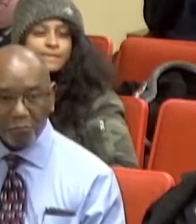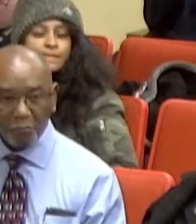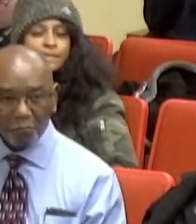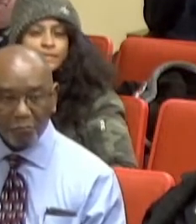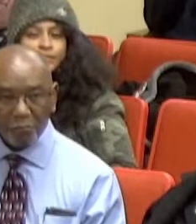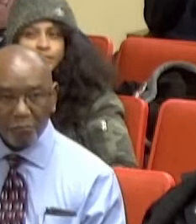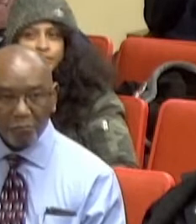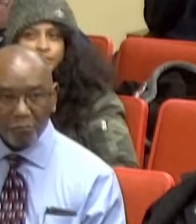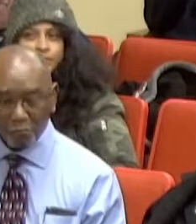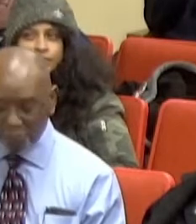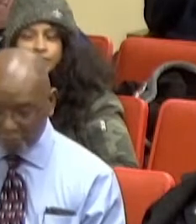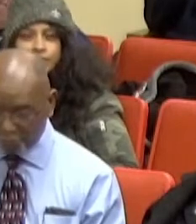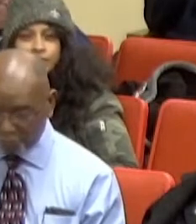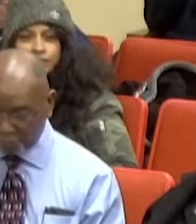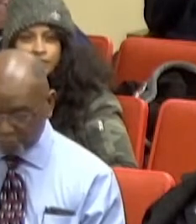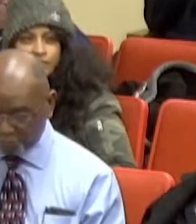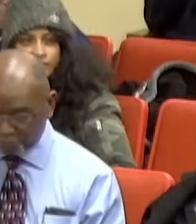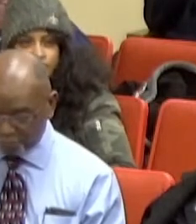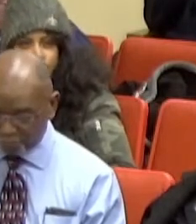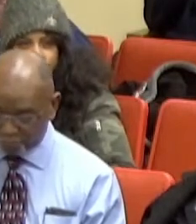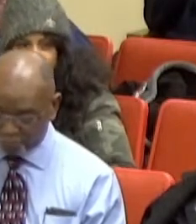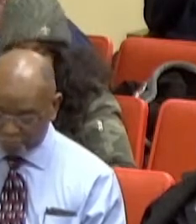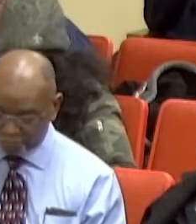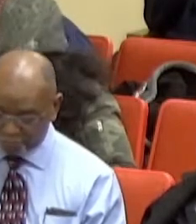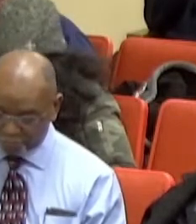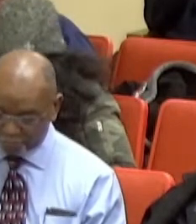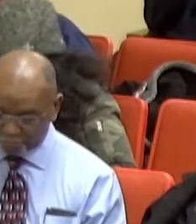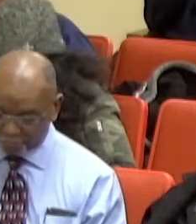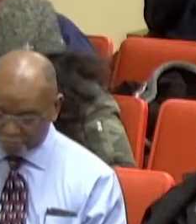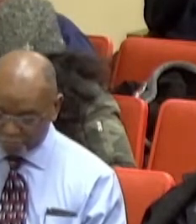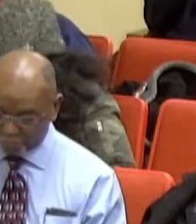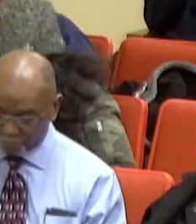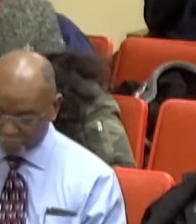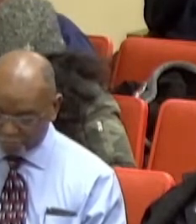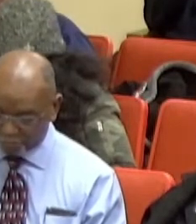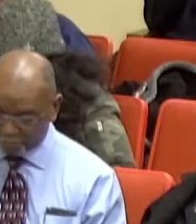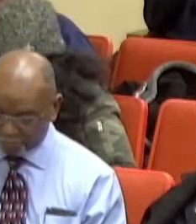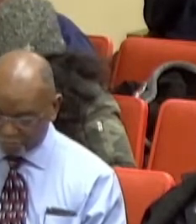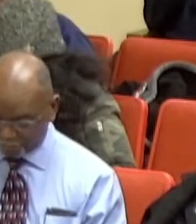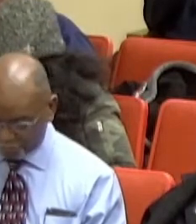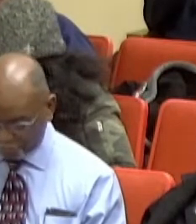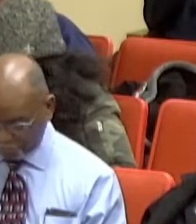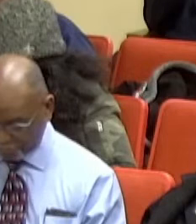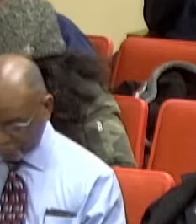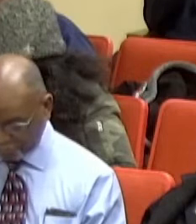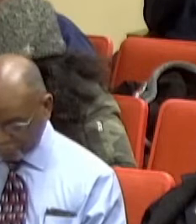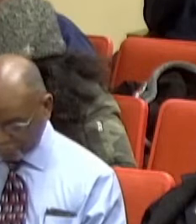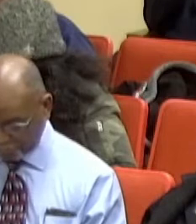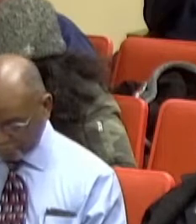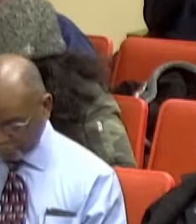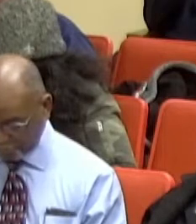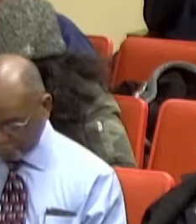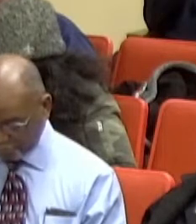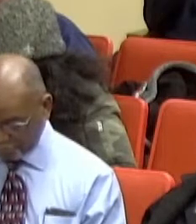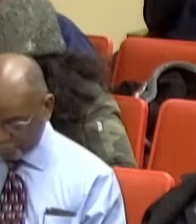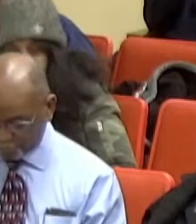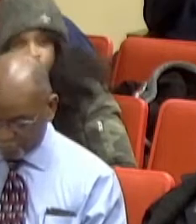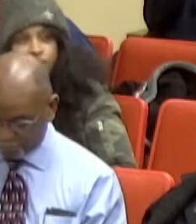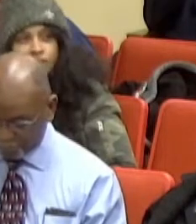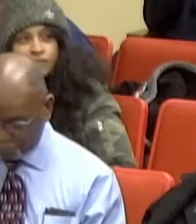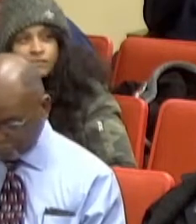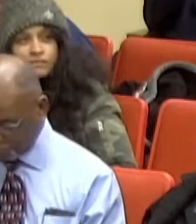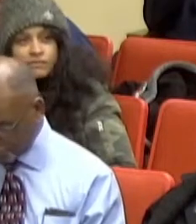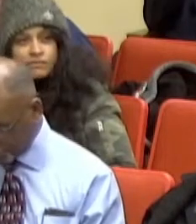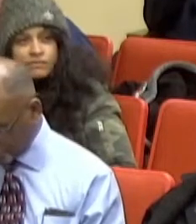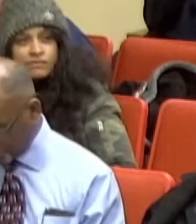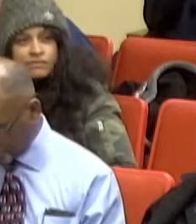some questions about the rezoning and more particularly about the property in particular. The first thing, and what